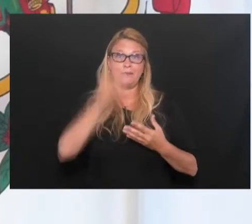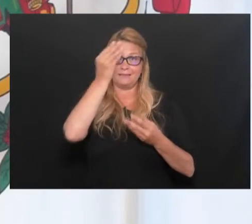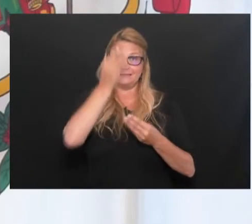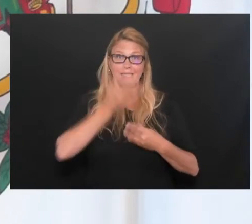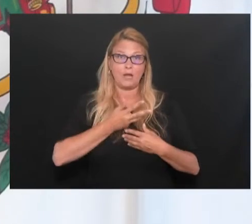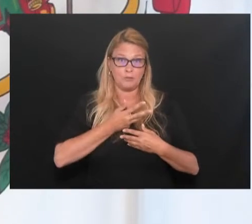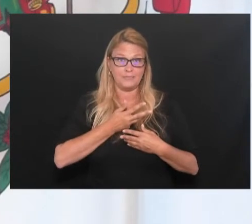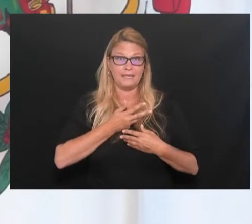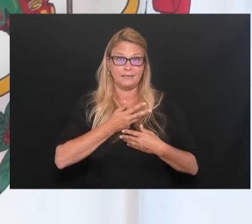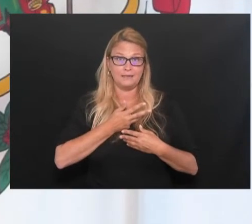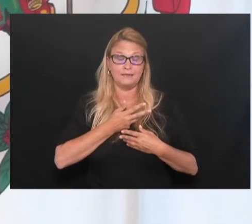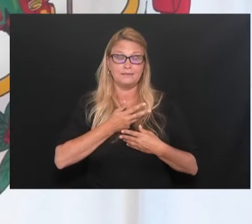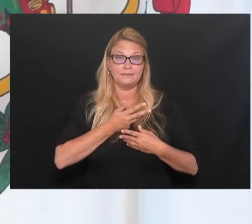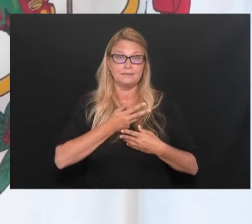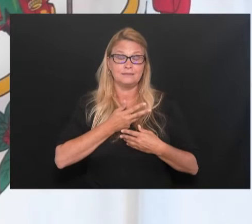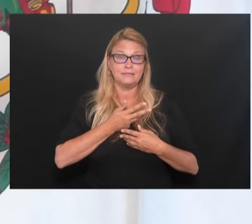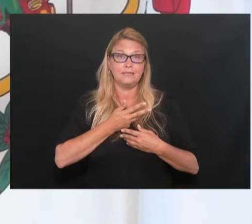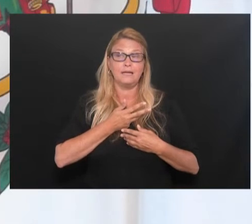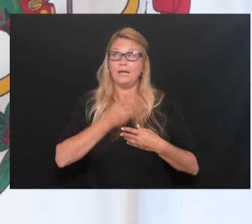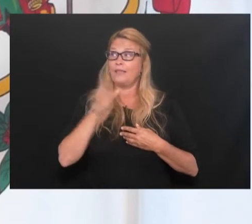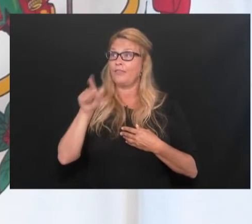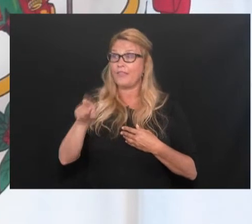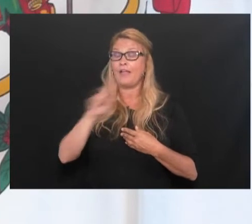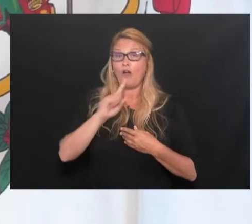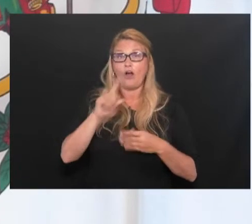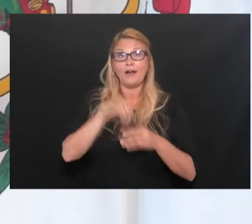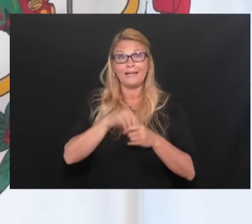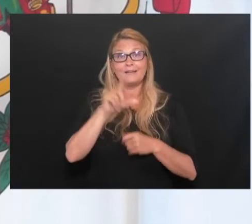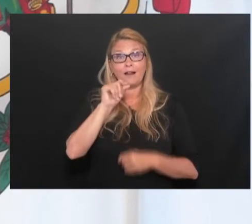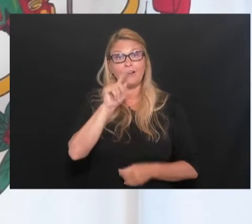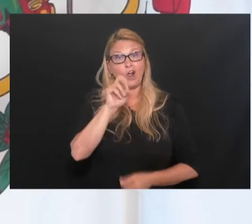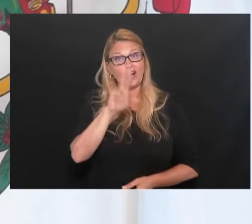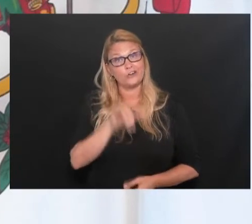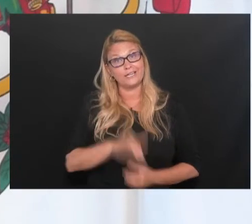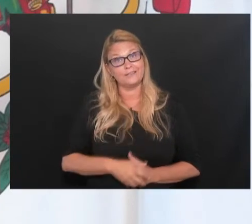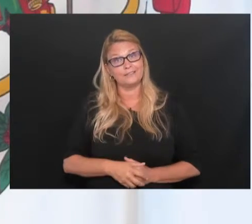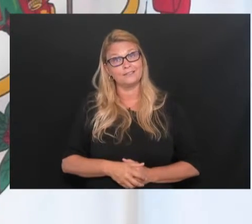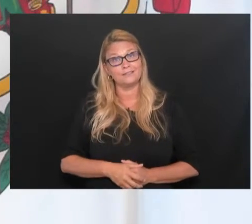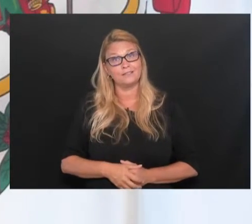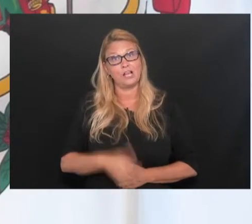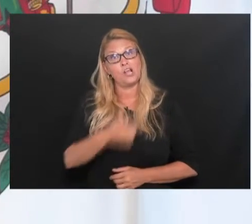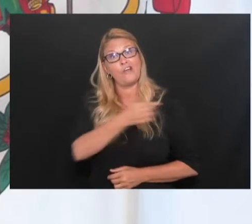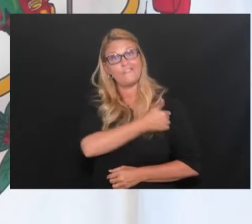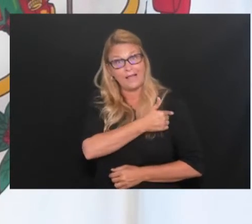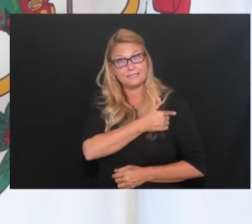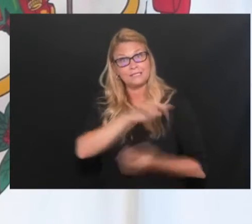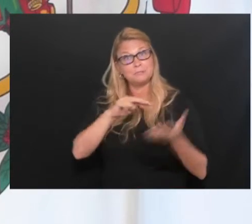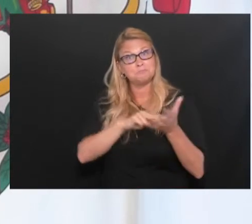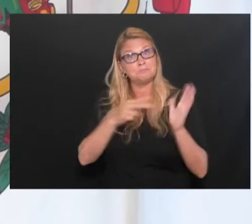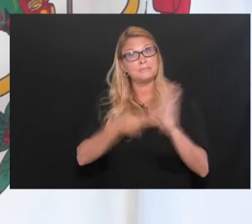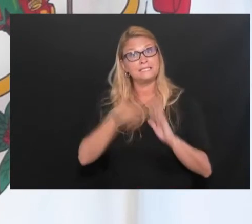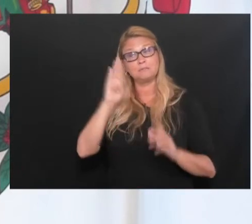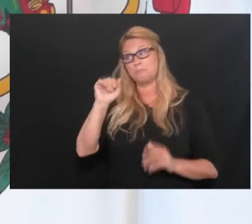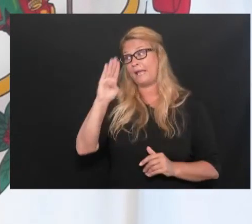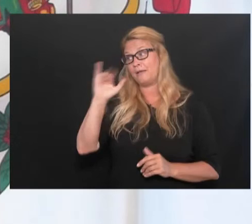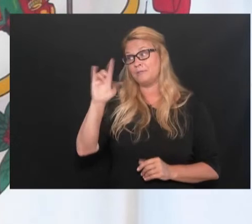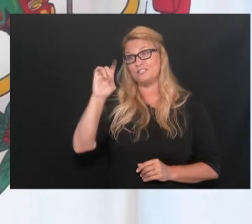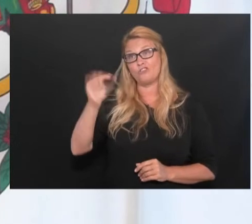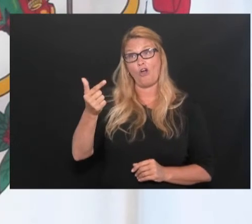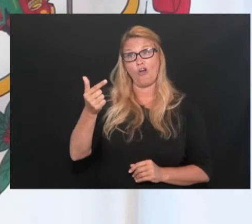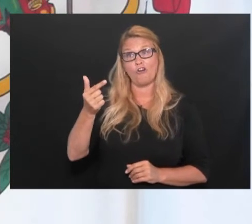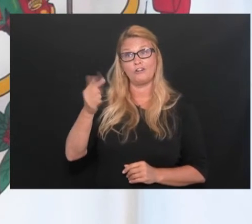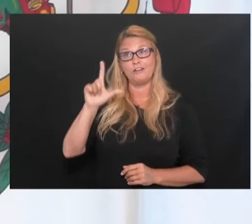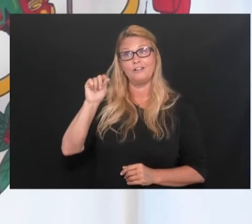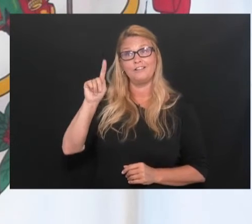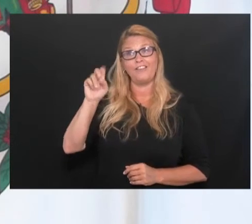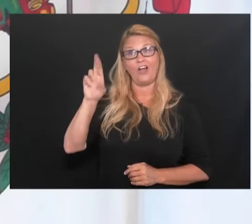they are in a lottery. If you're vaccinated, you're in the baby dog lottery. You're in the baby dog